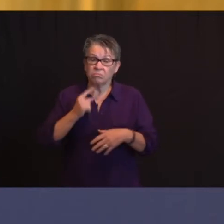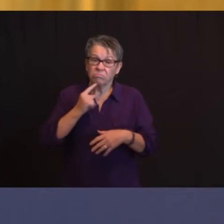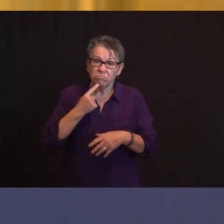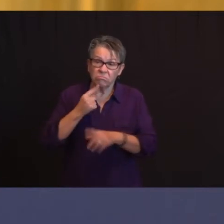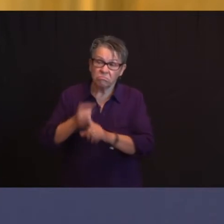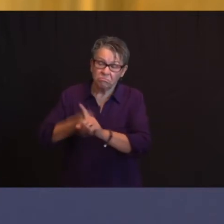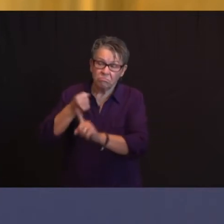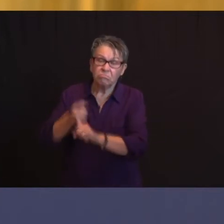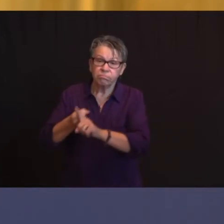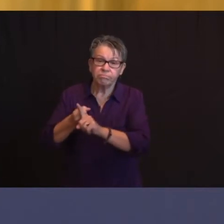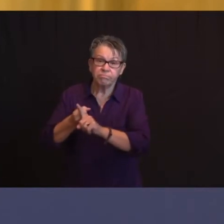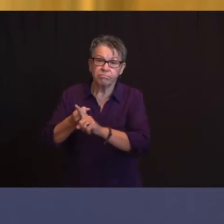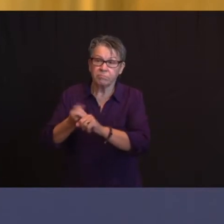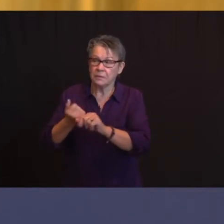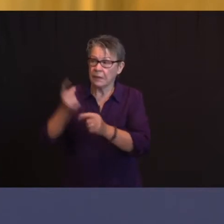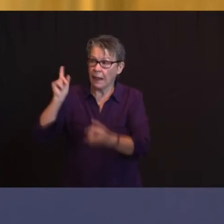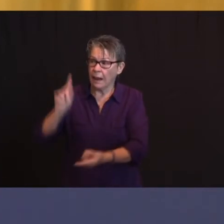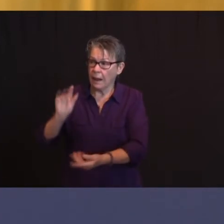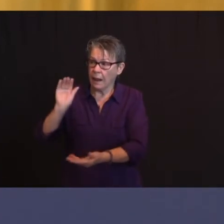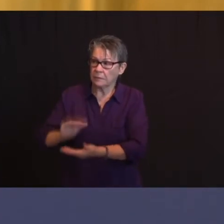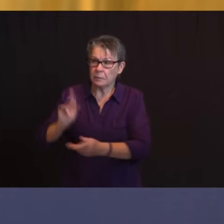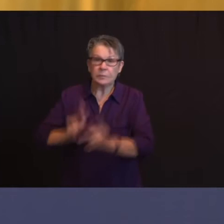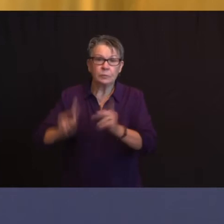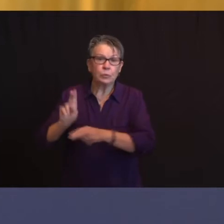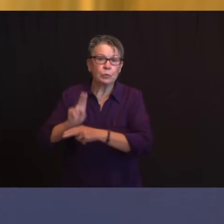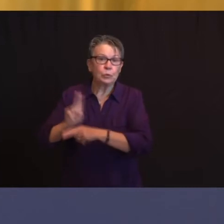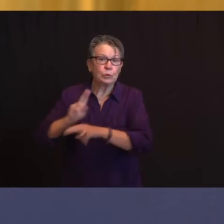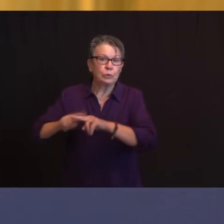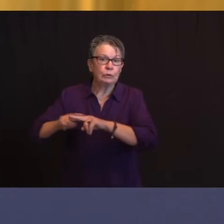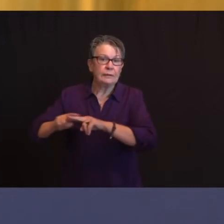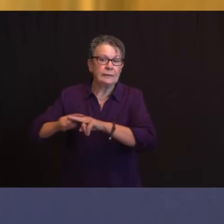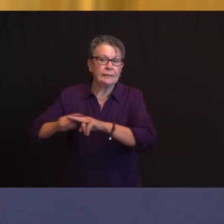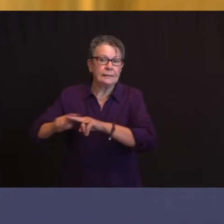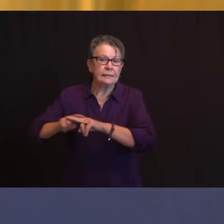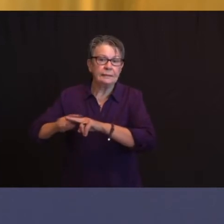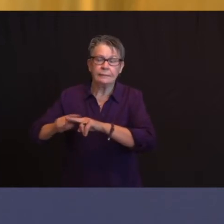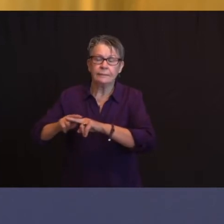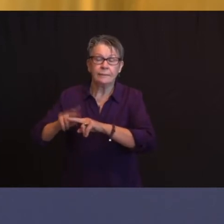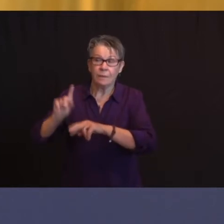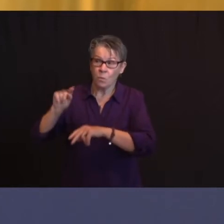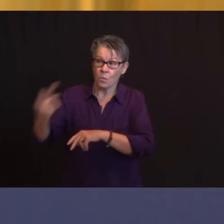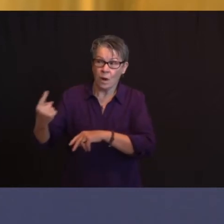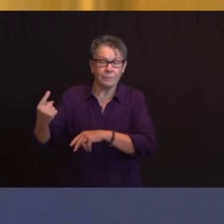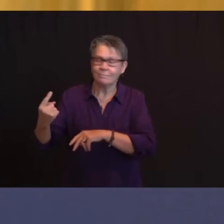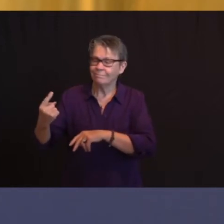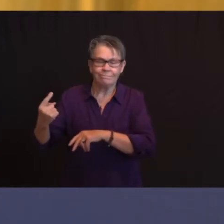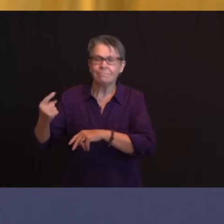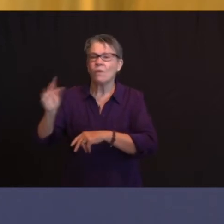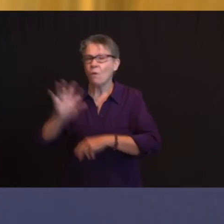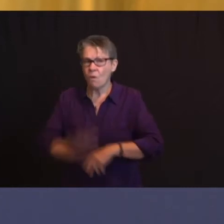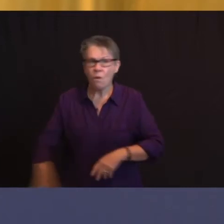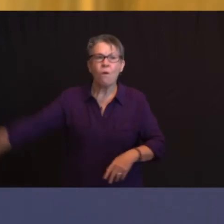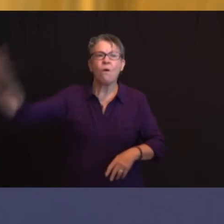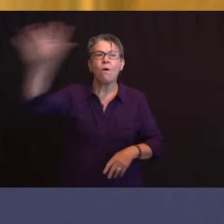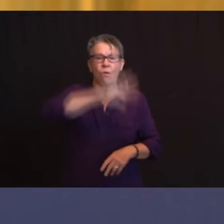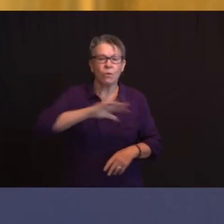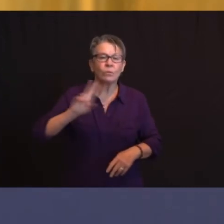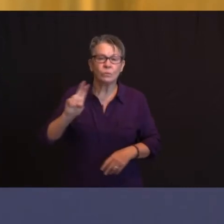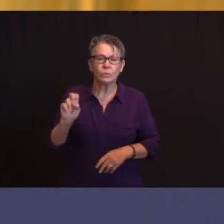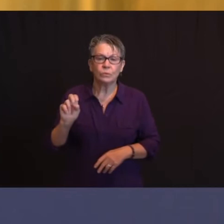transit systems around the country are up against it, and NJ Transit is no exception to that. I hope someday we'll be